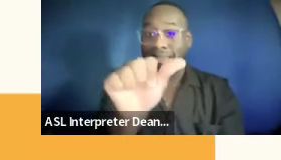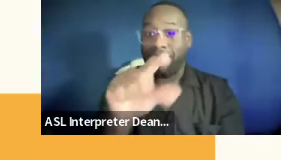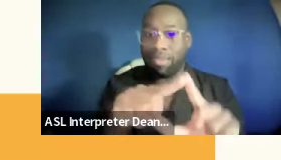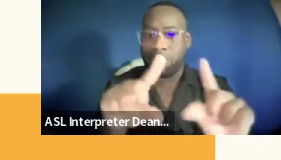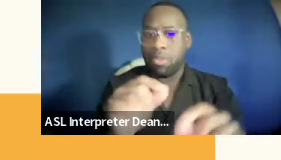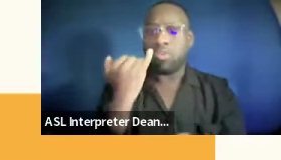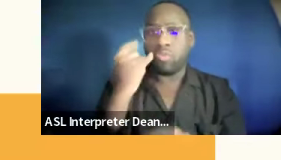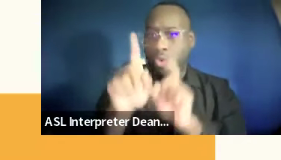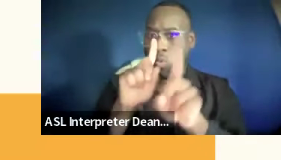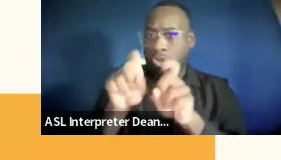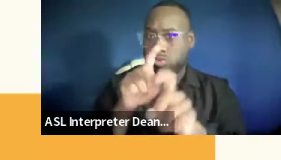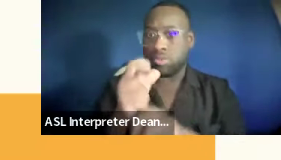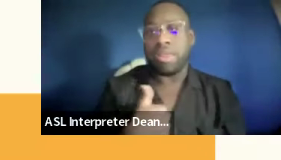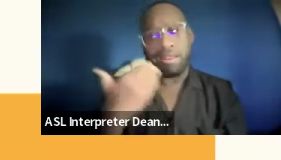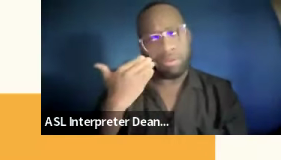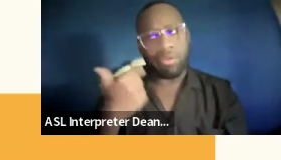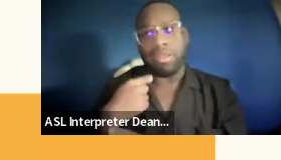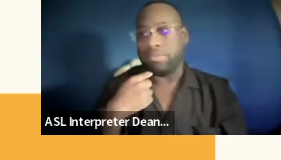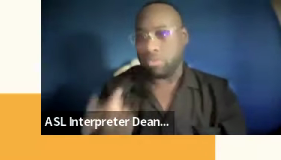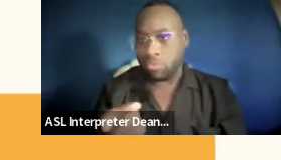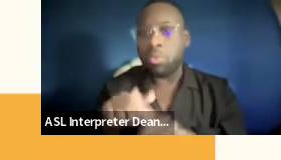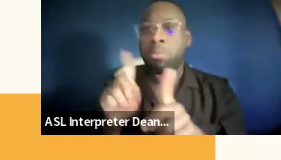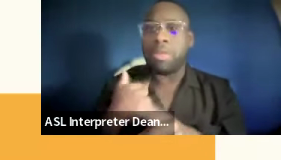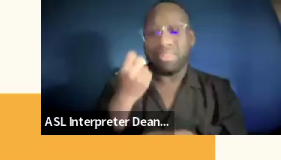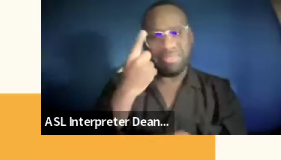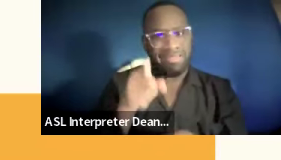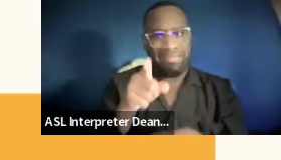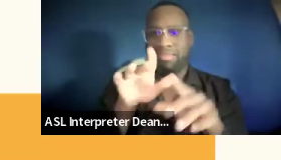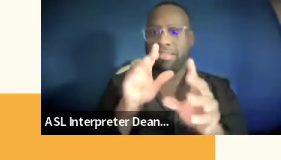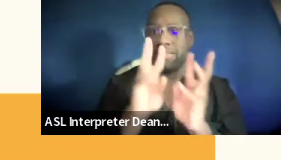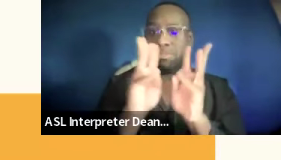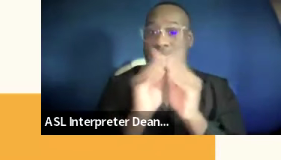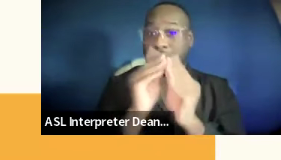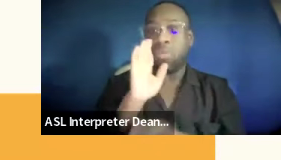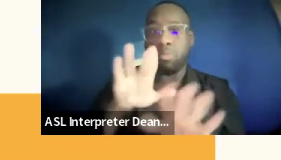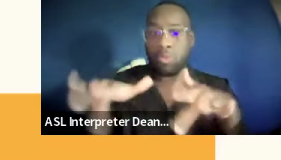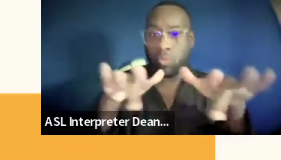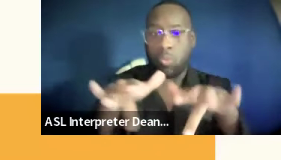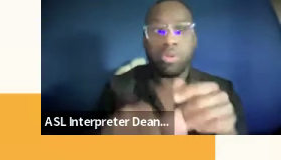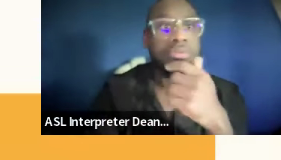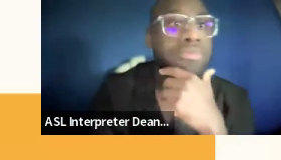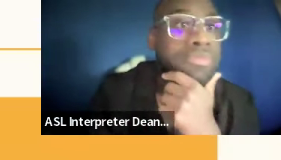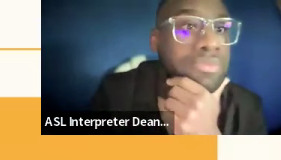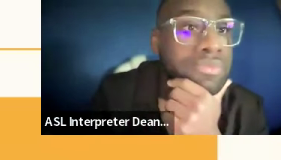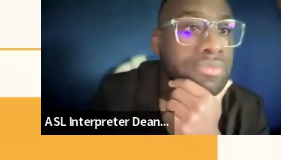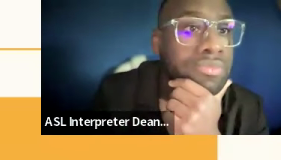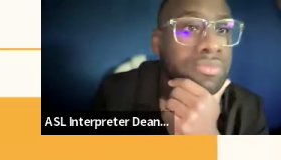as a reminder, and I know I already said this, but this session will be recorded. Next slide.